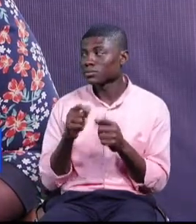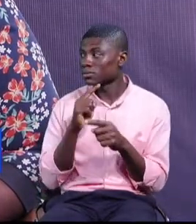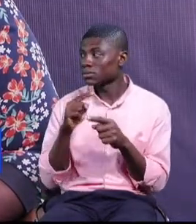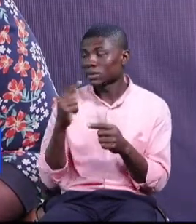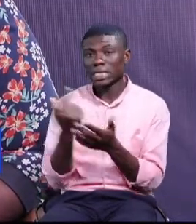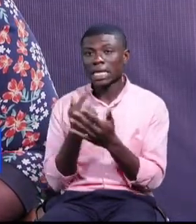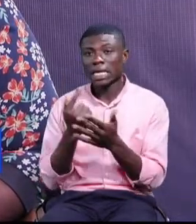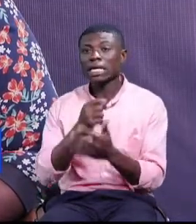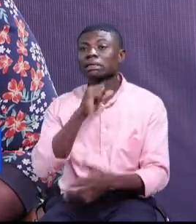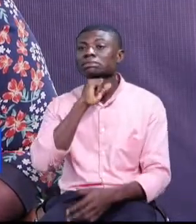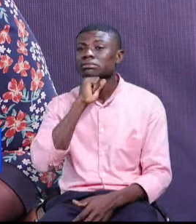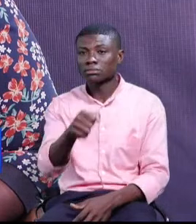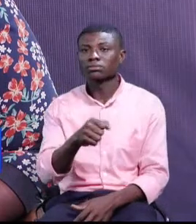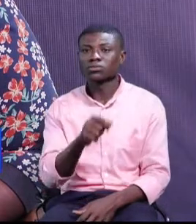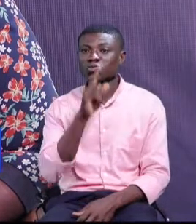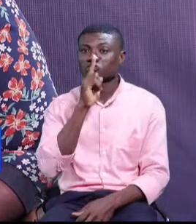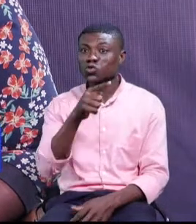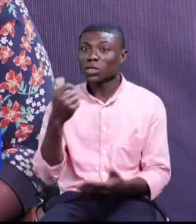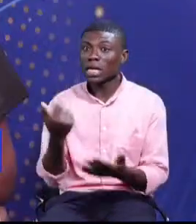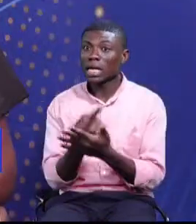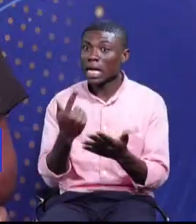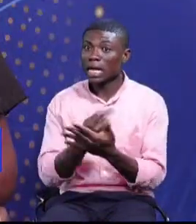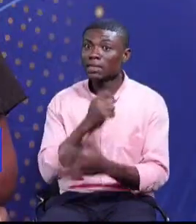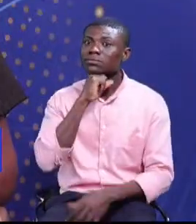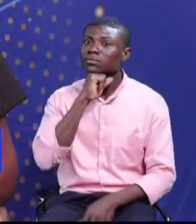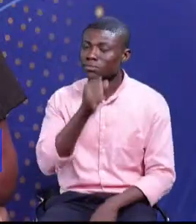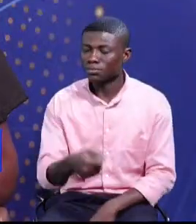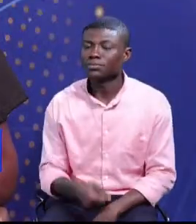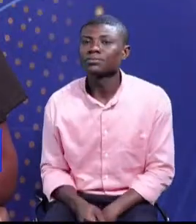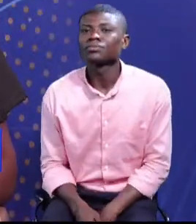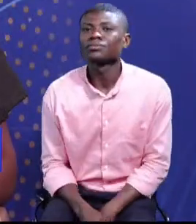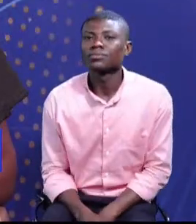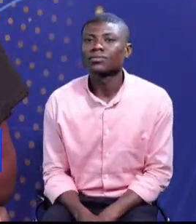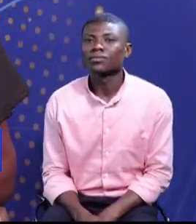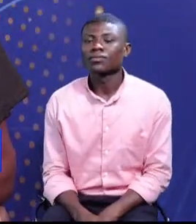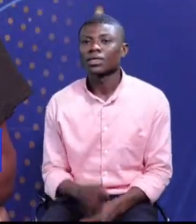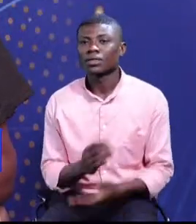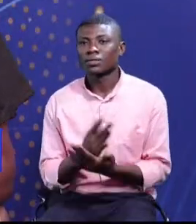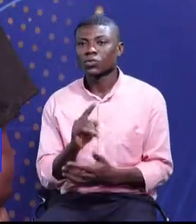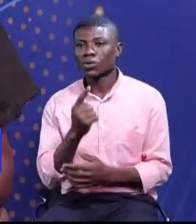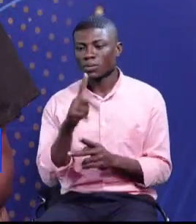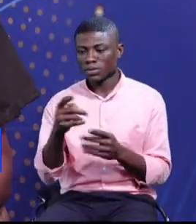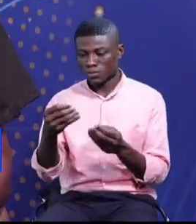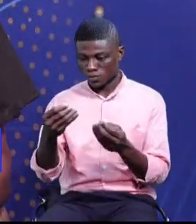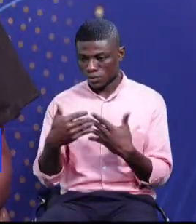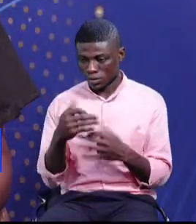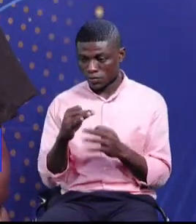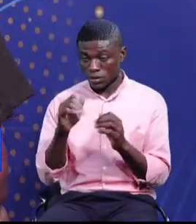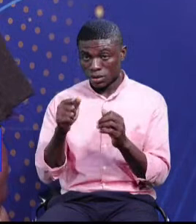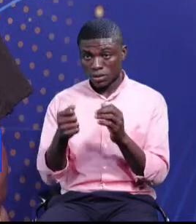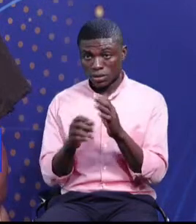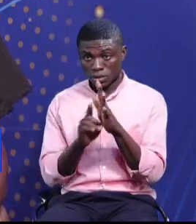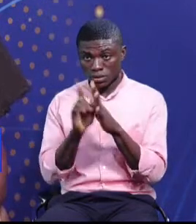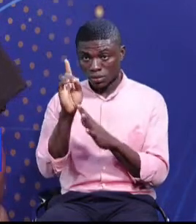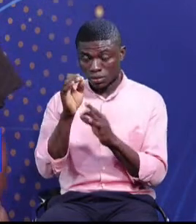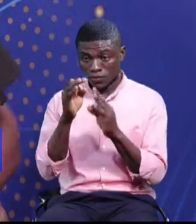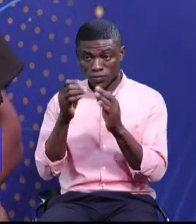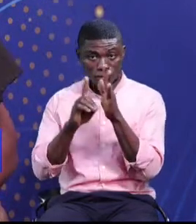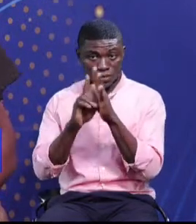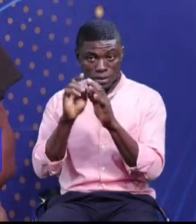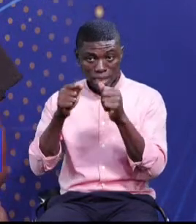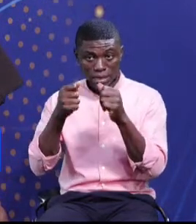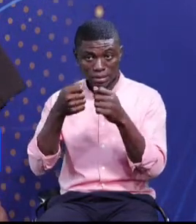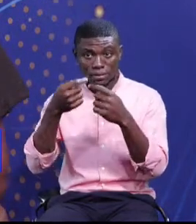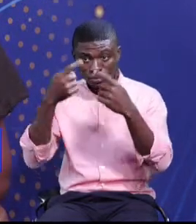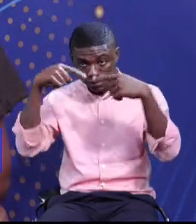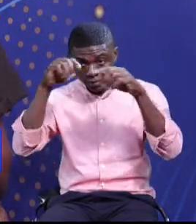tough. Yeah. Ghana is tough. I remember somebody once said to me that if you can make it in Ghana, you can make it anywhere in this